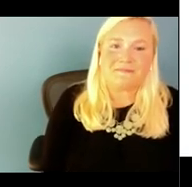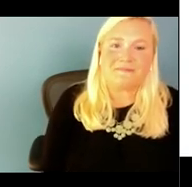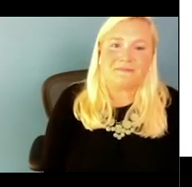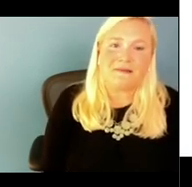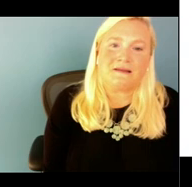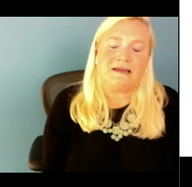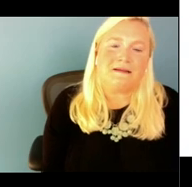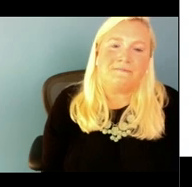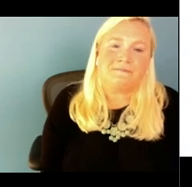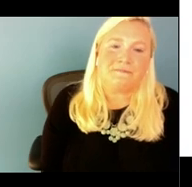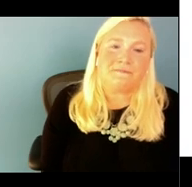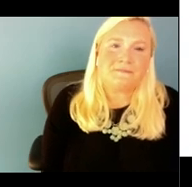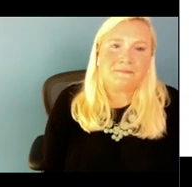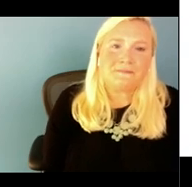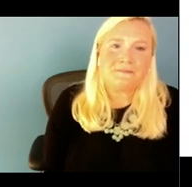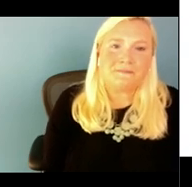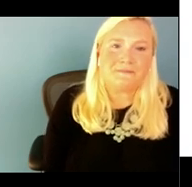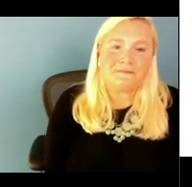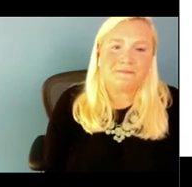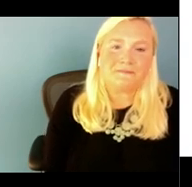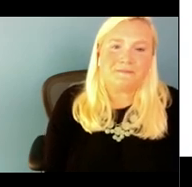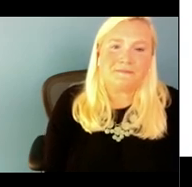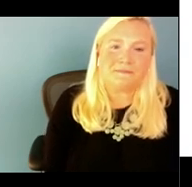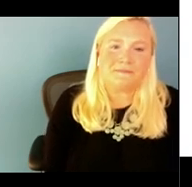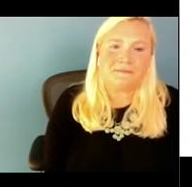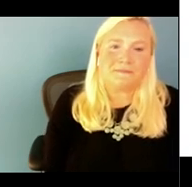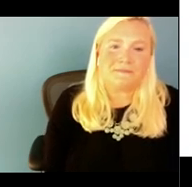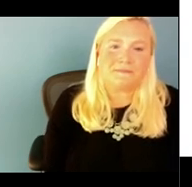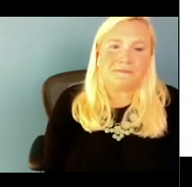next question comes from,